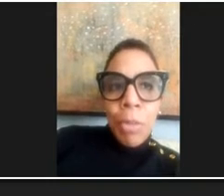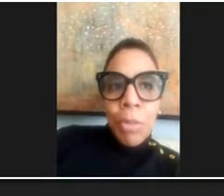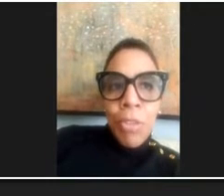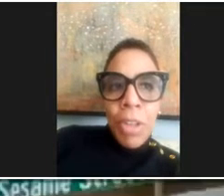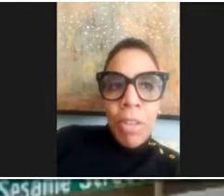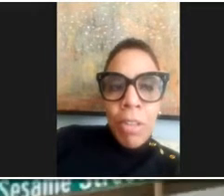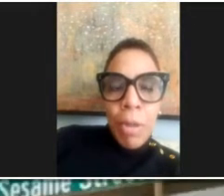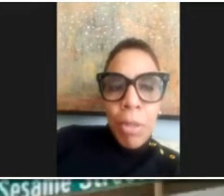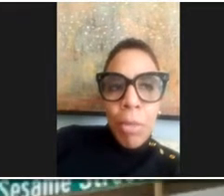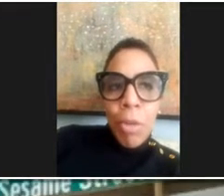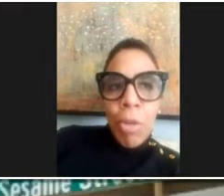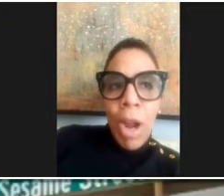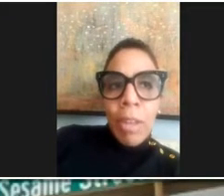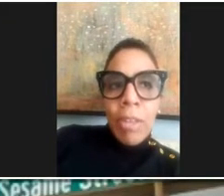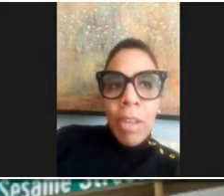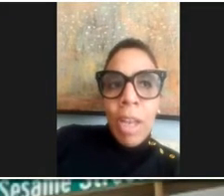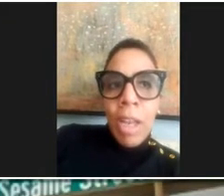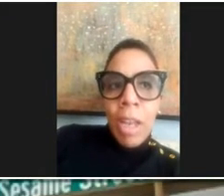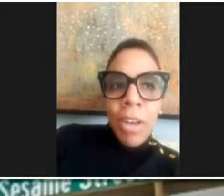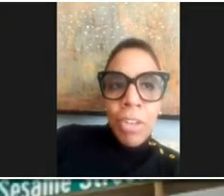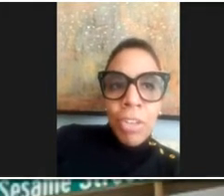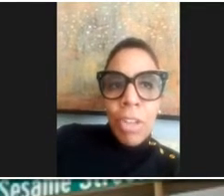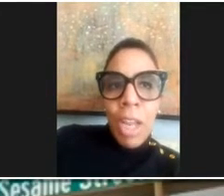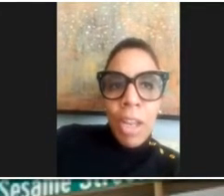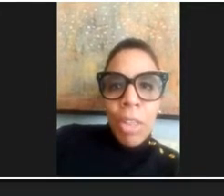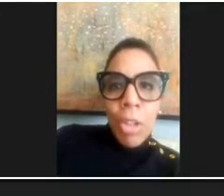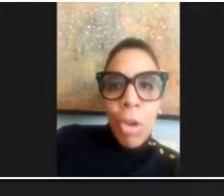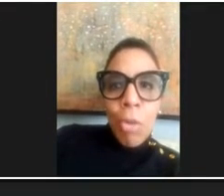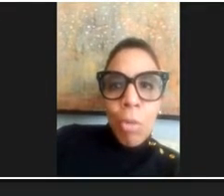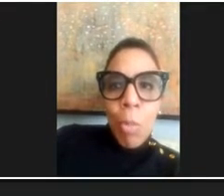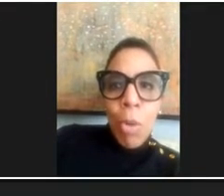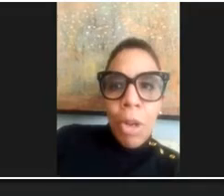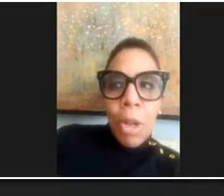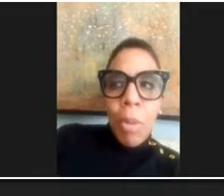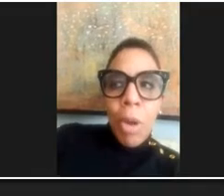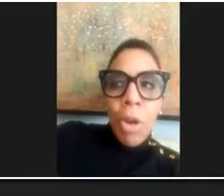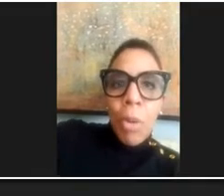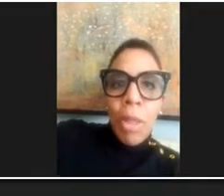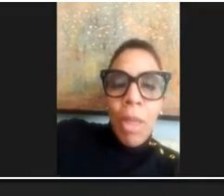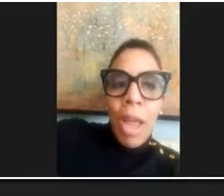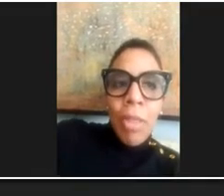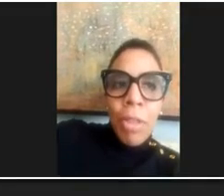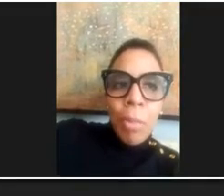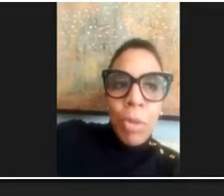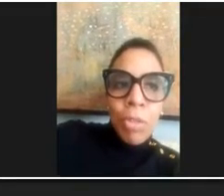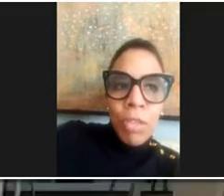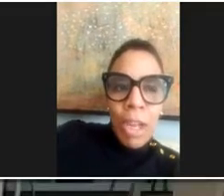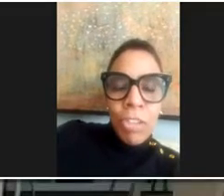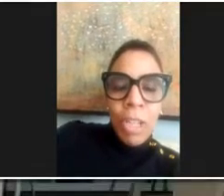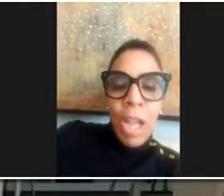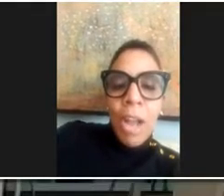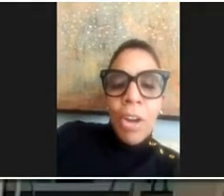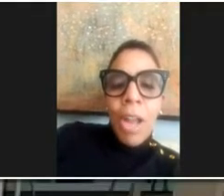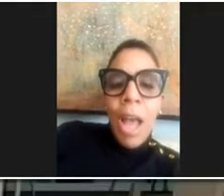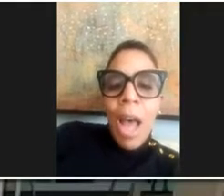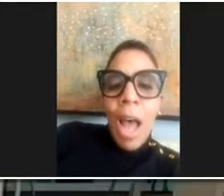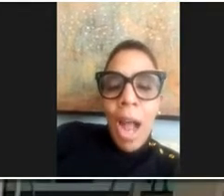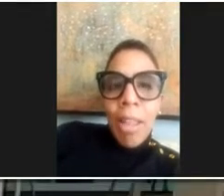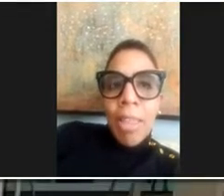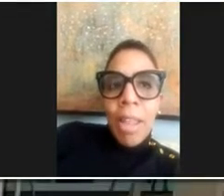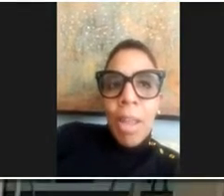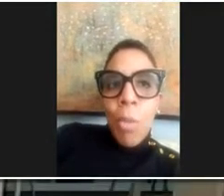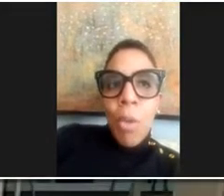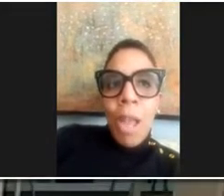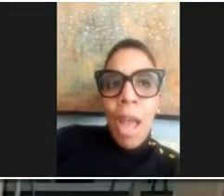um the information that we're sending out about what to do and what's available